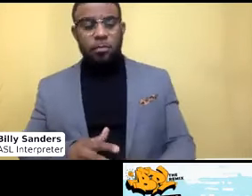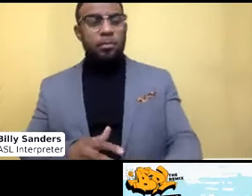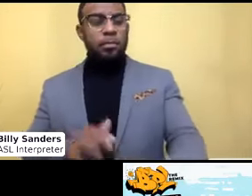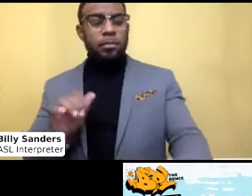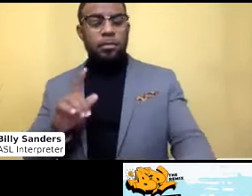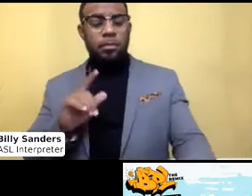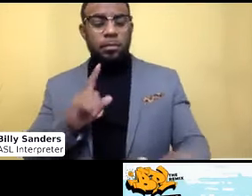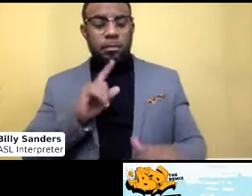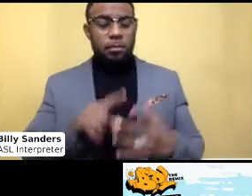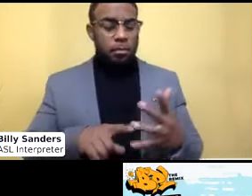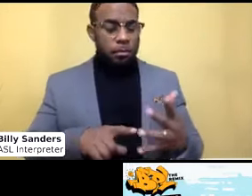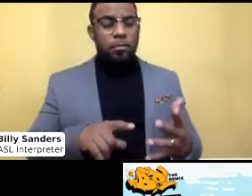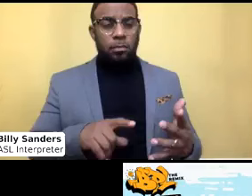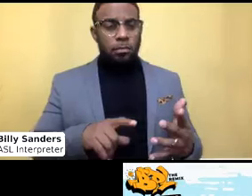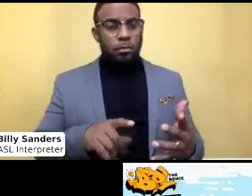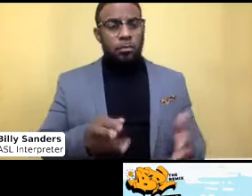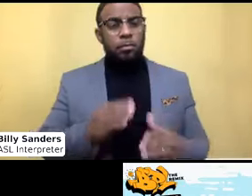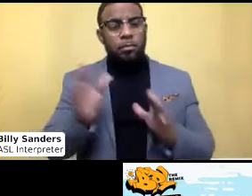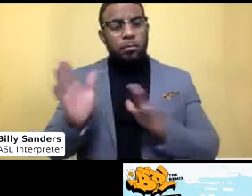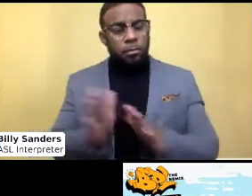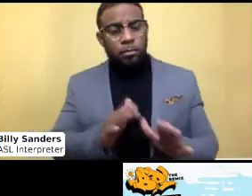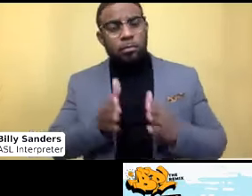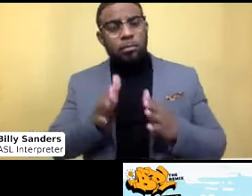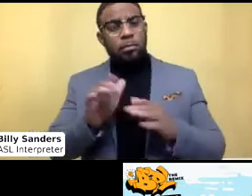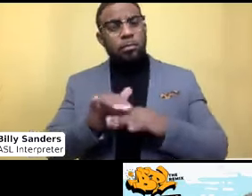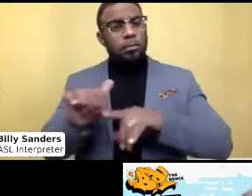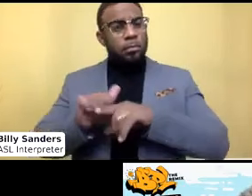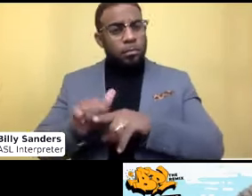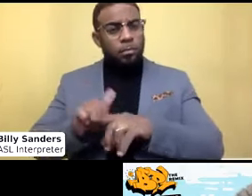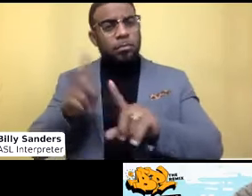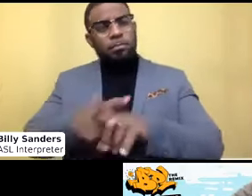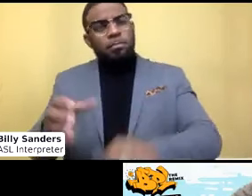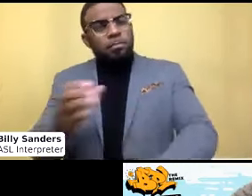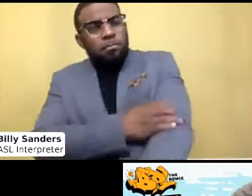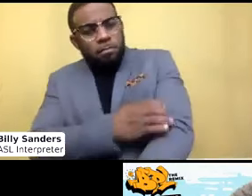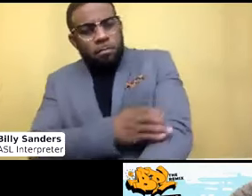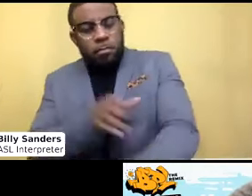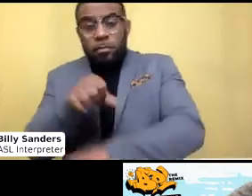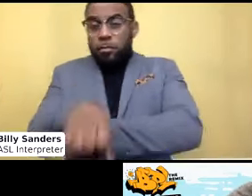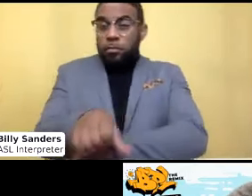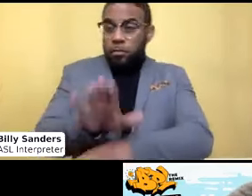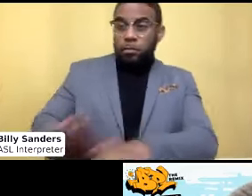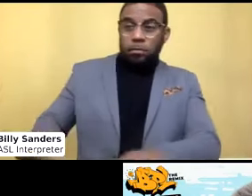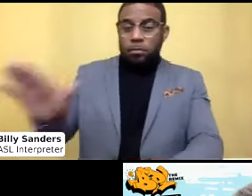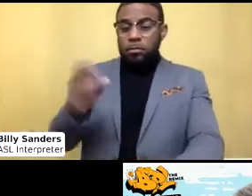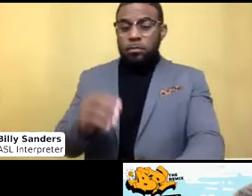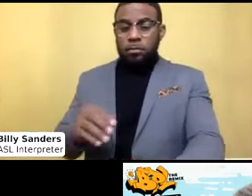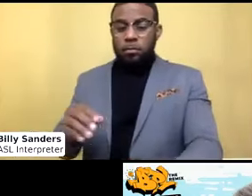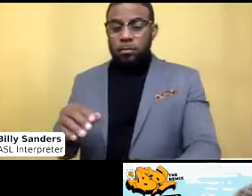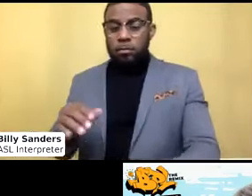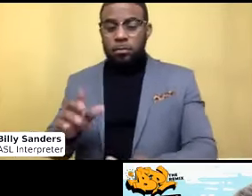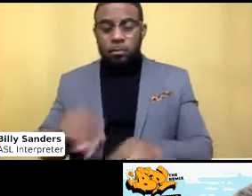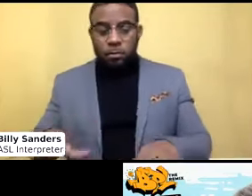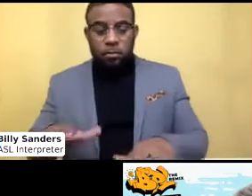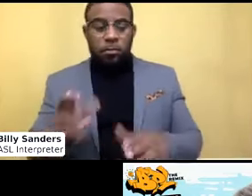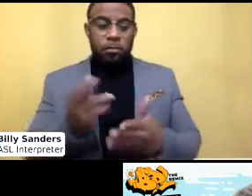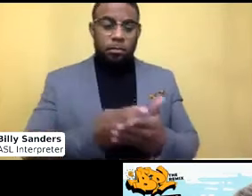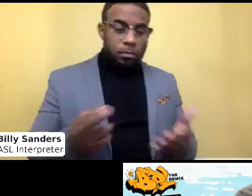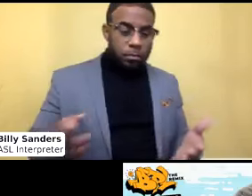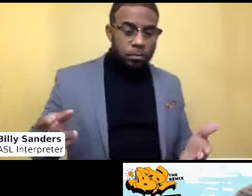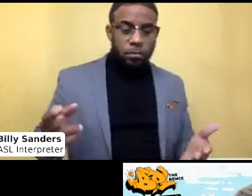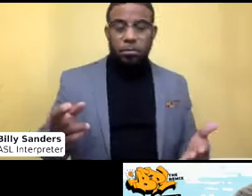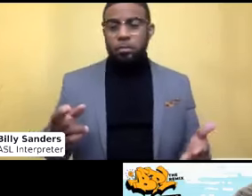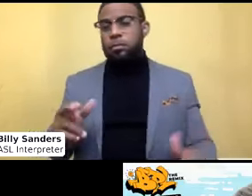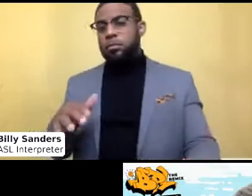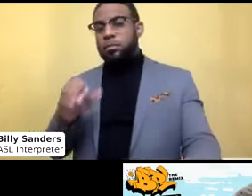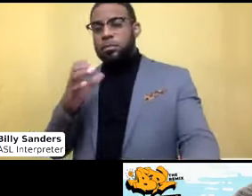to organize themselves in a way to exercise power over their land, over the resources, power